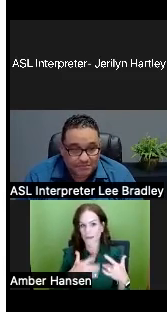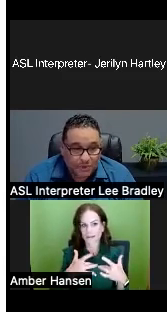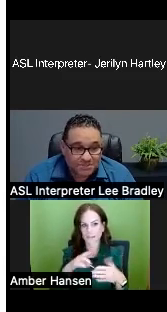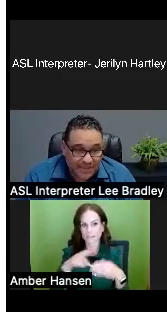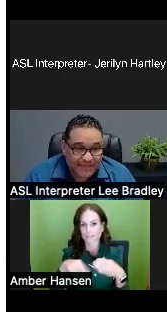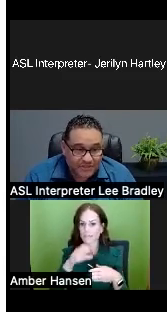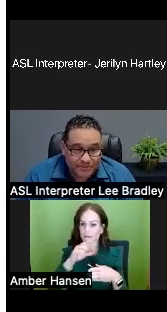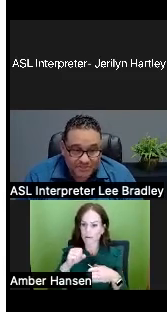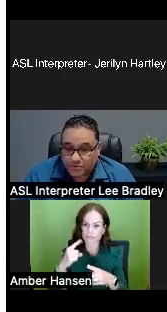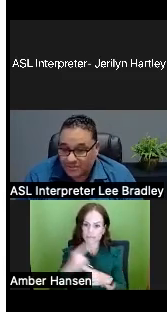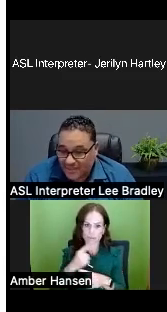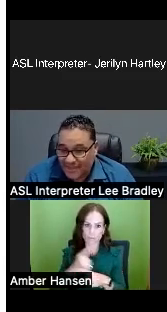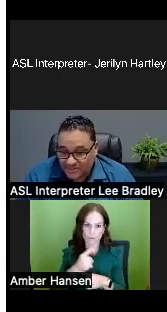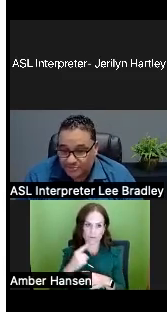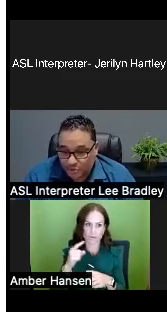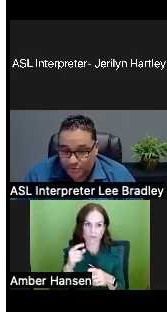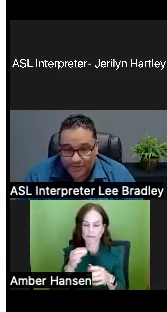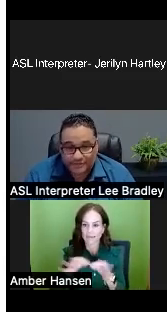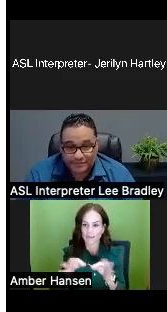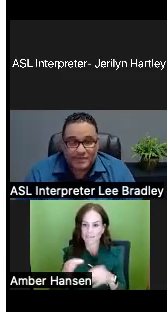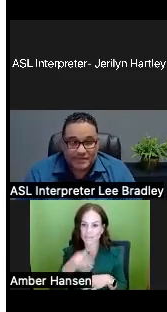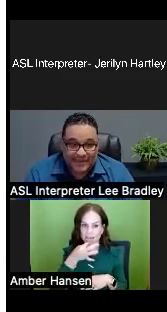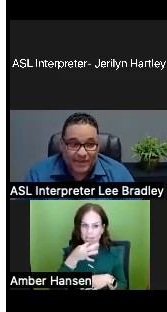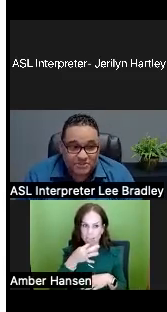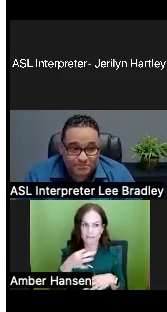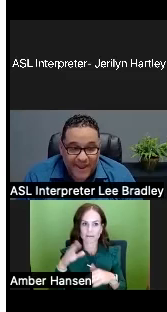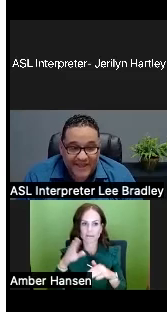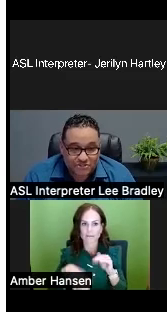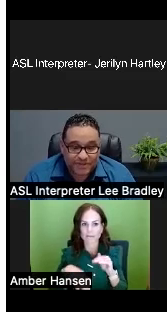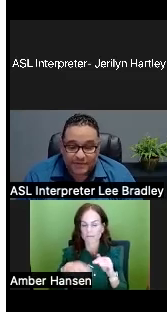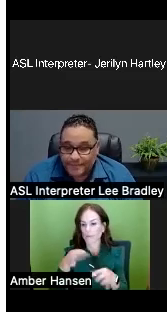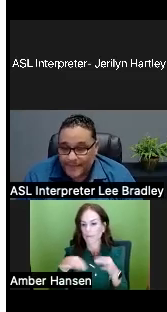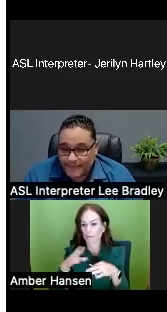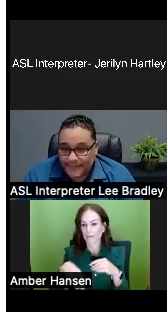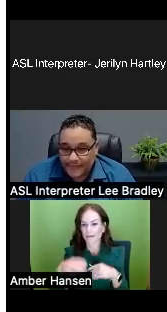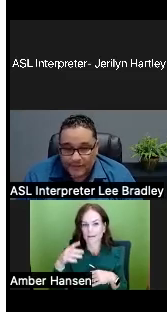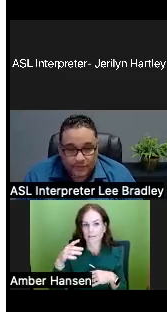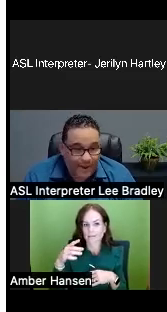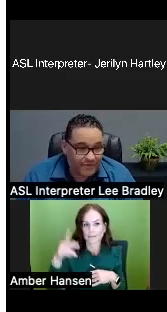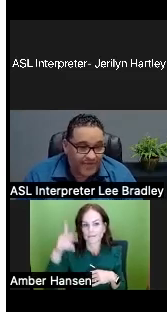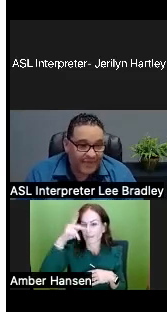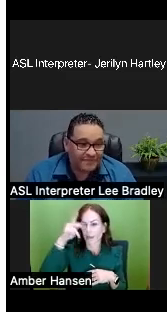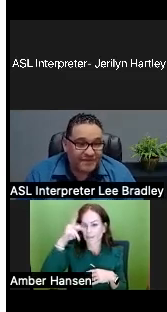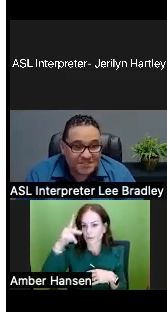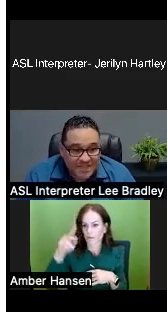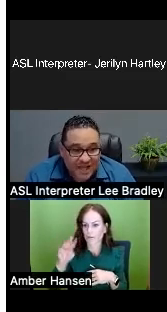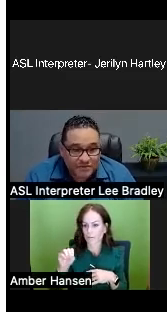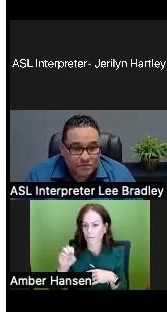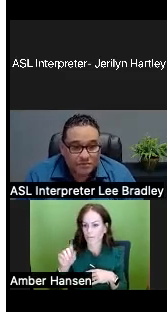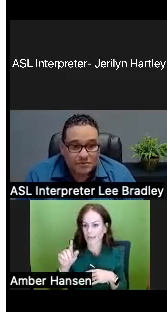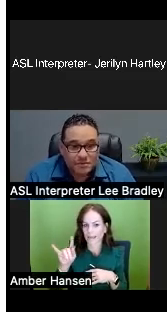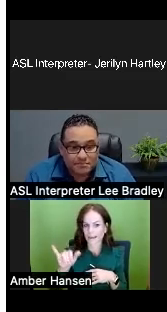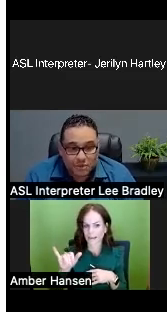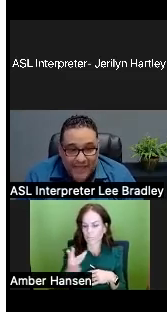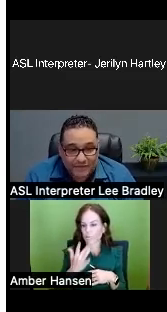and most likely to result in age-appropriate language mastery rather than a